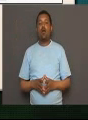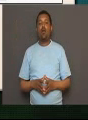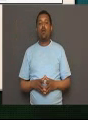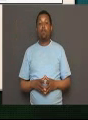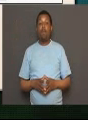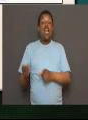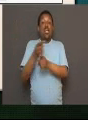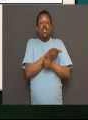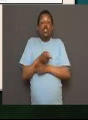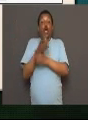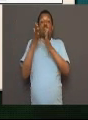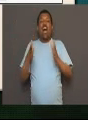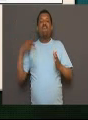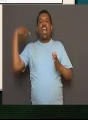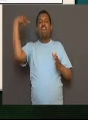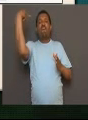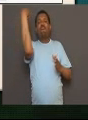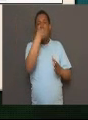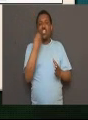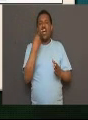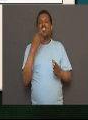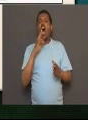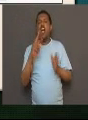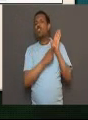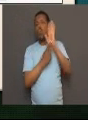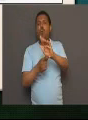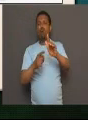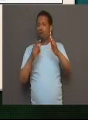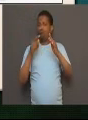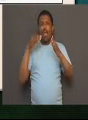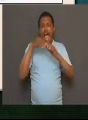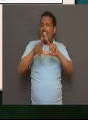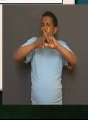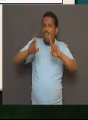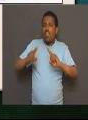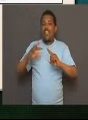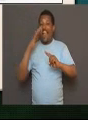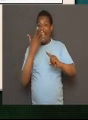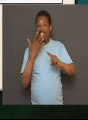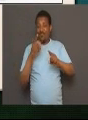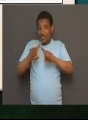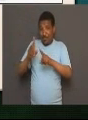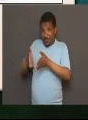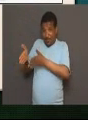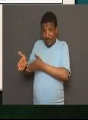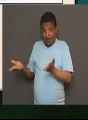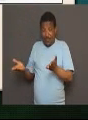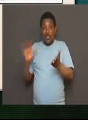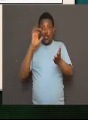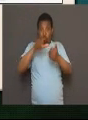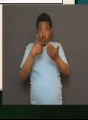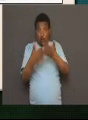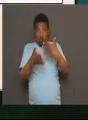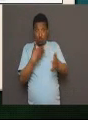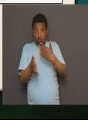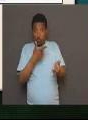The geographical features are shown in different color tints so that you are